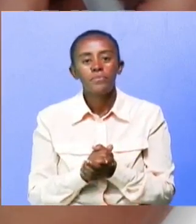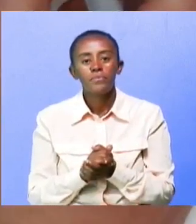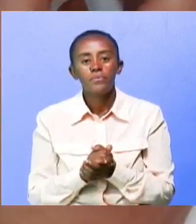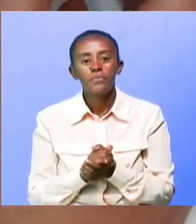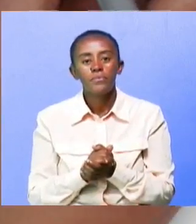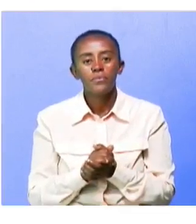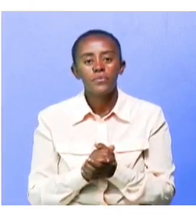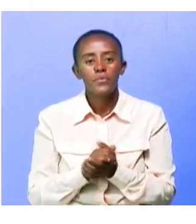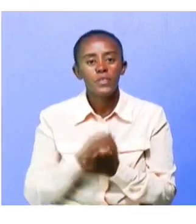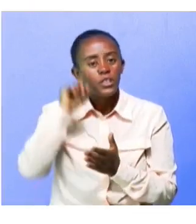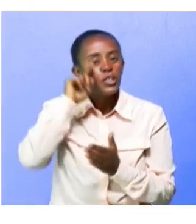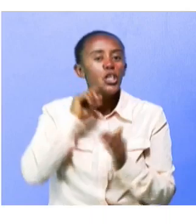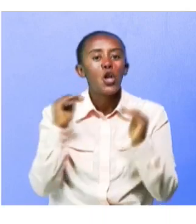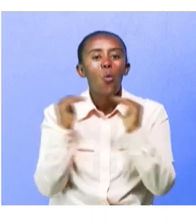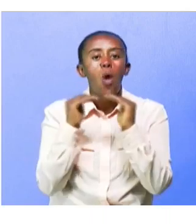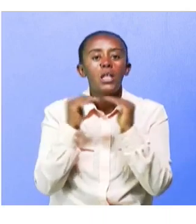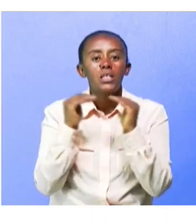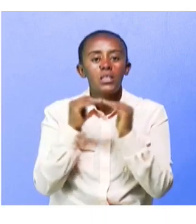gender equality.